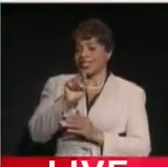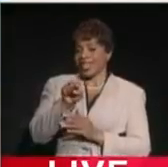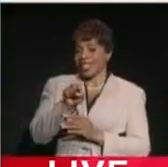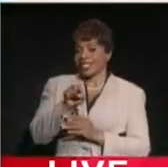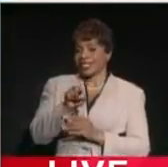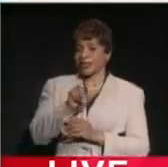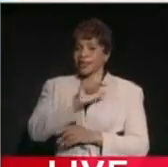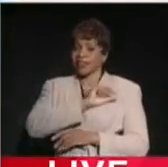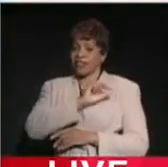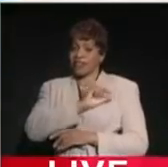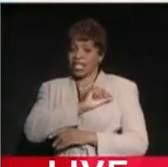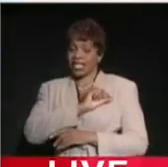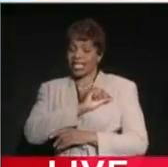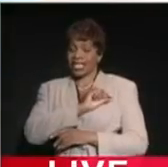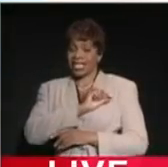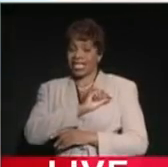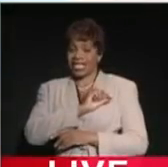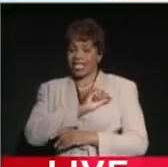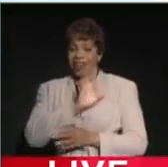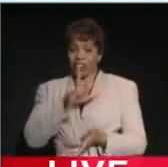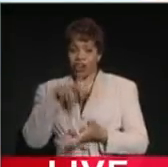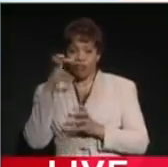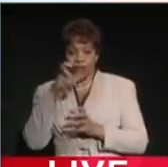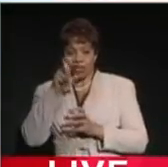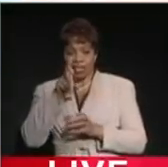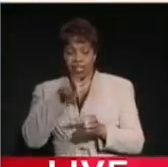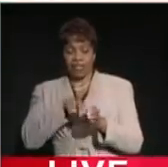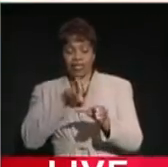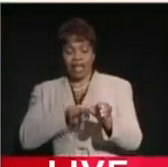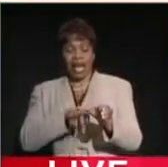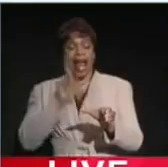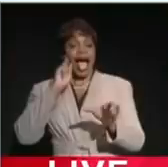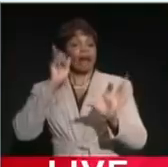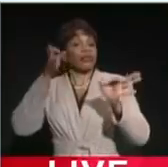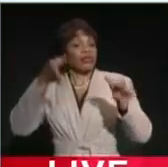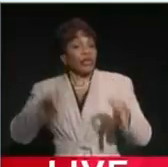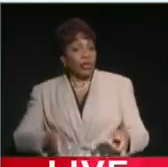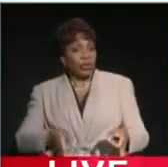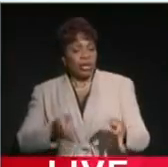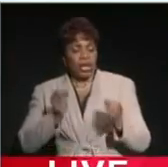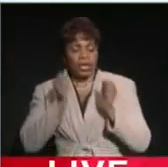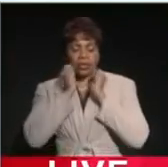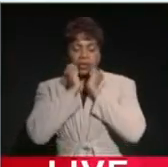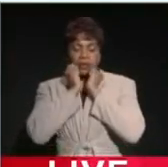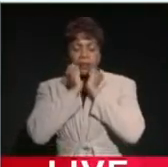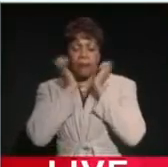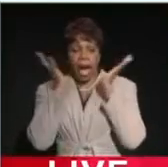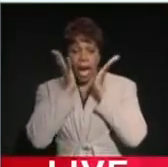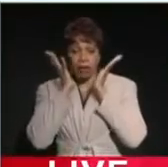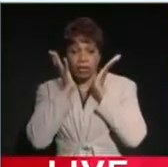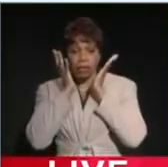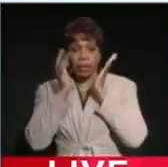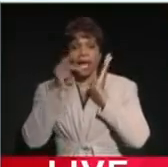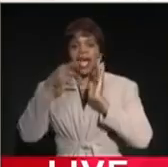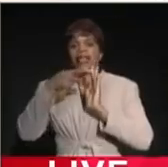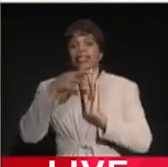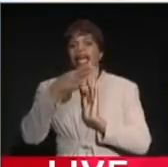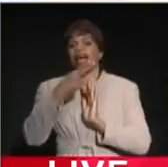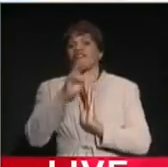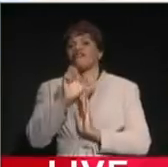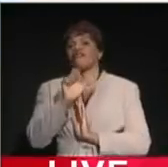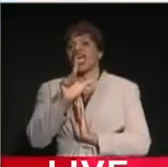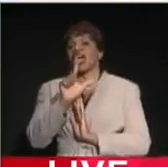corruption, should he resign? Absolutely. It is an embarrassment that Phil Murphy has